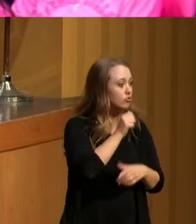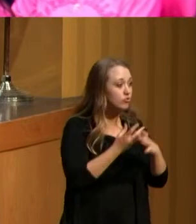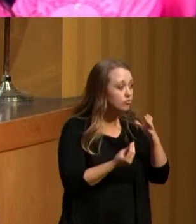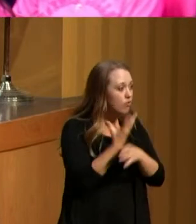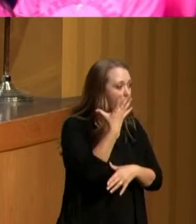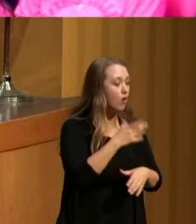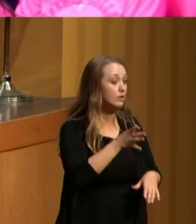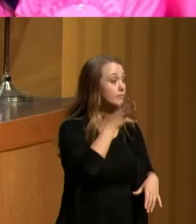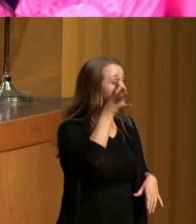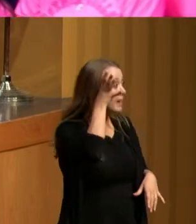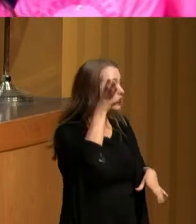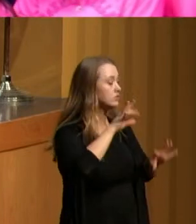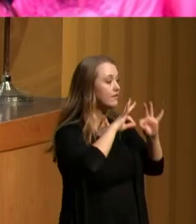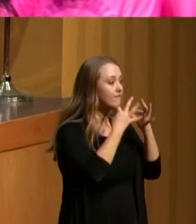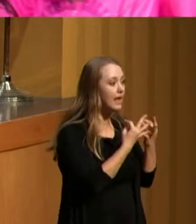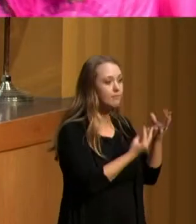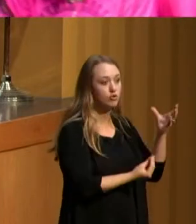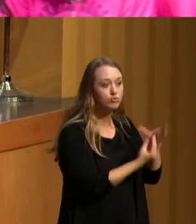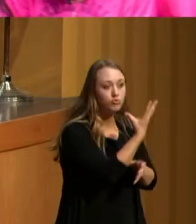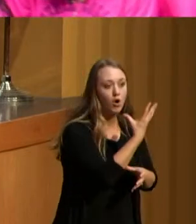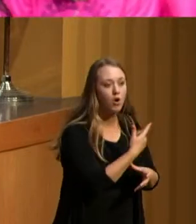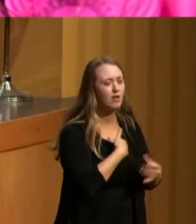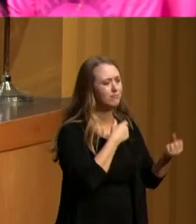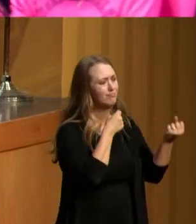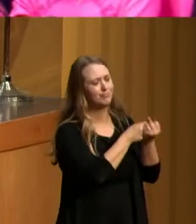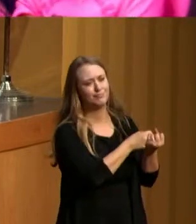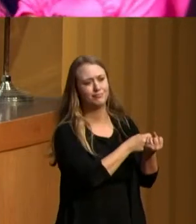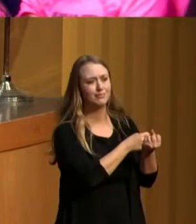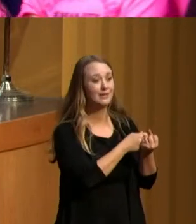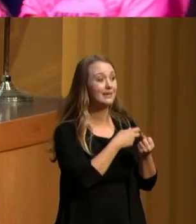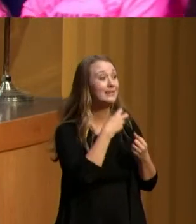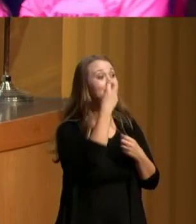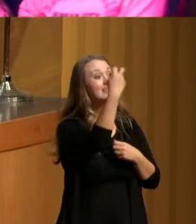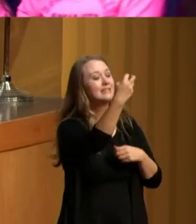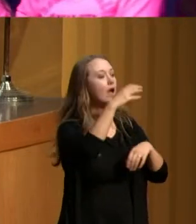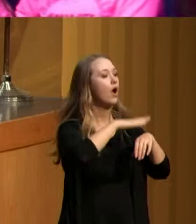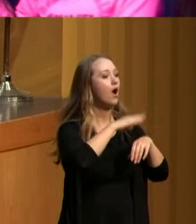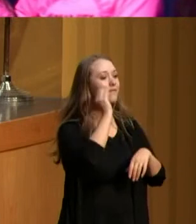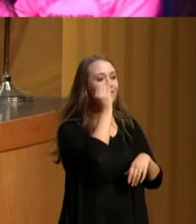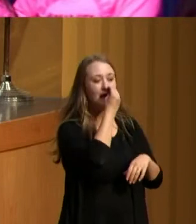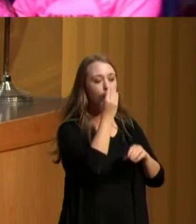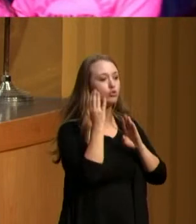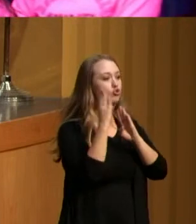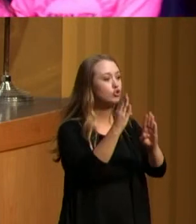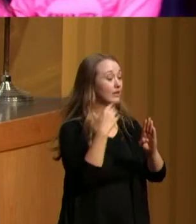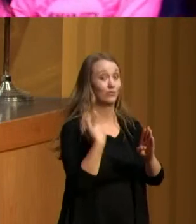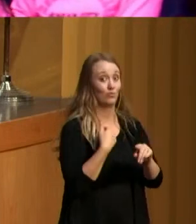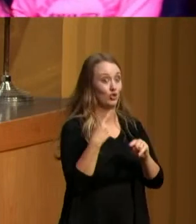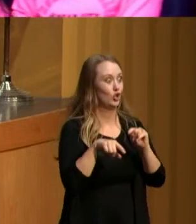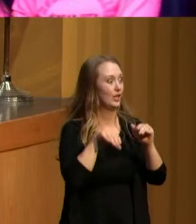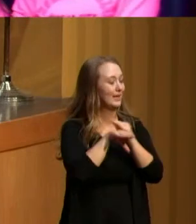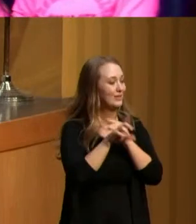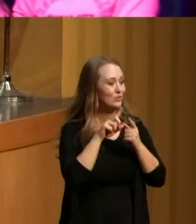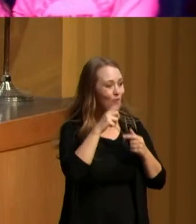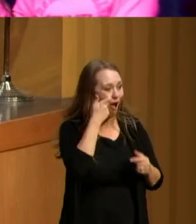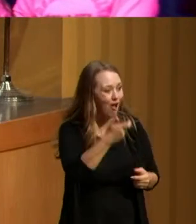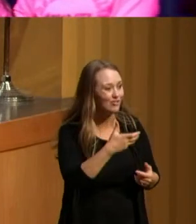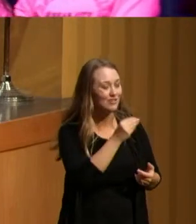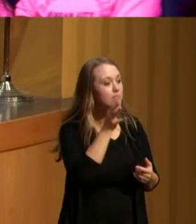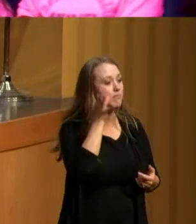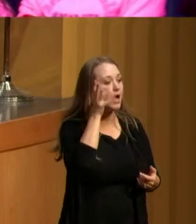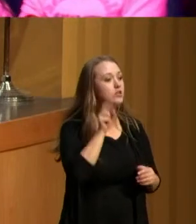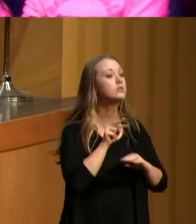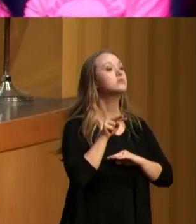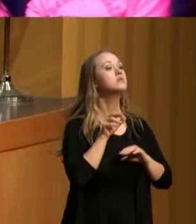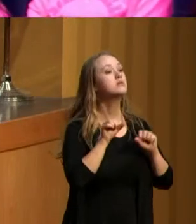to the parents and families that supported it. Sitting out on Flower Street during COVID, where we couldn't get in to watch, and the parents were